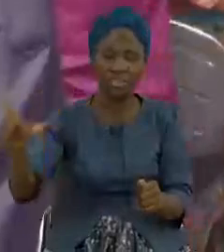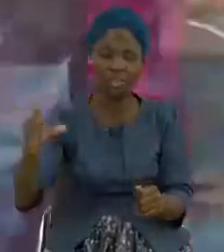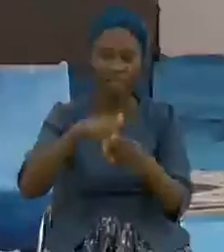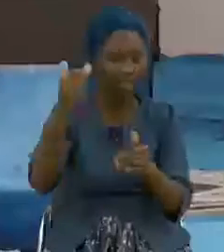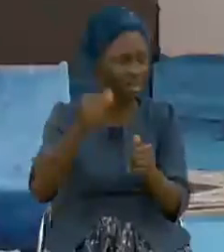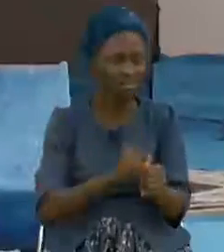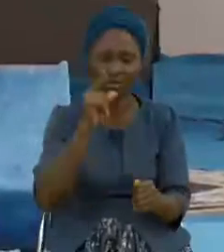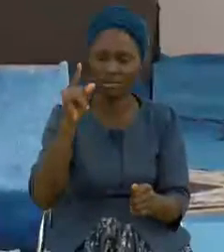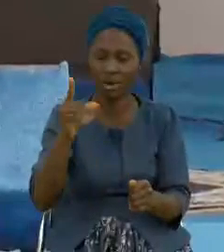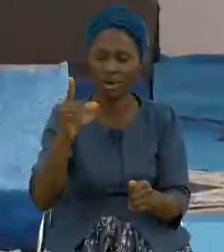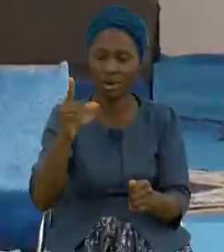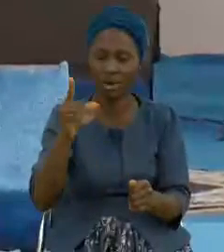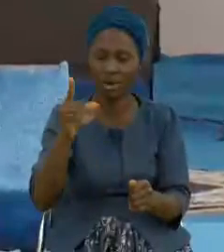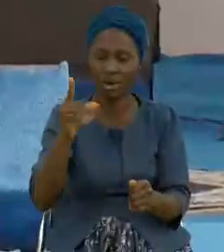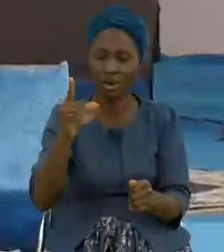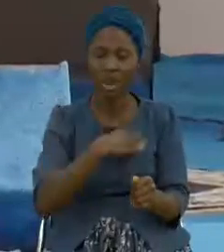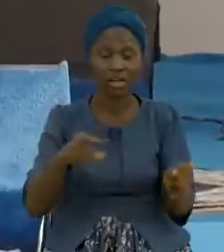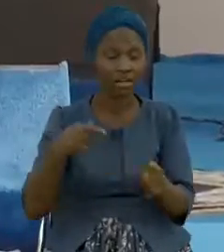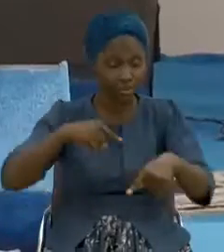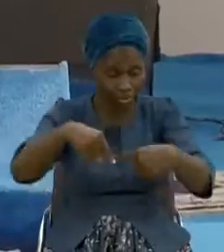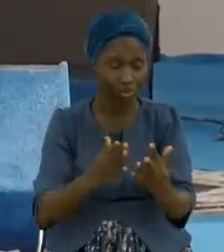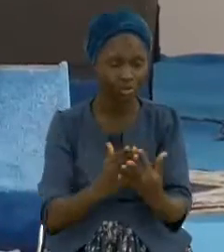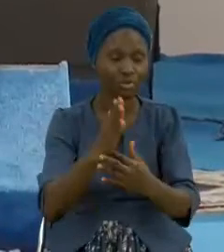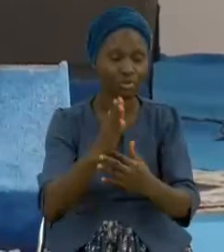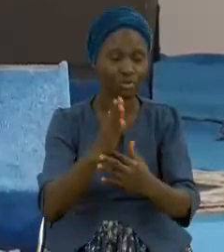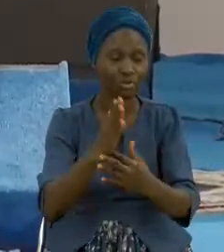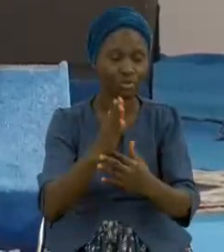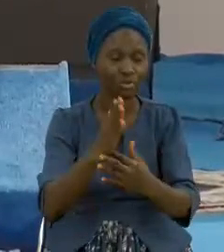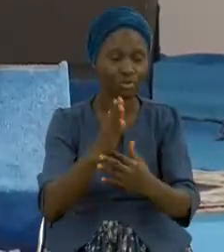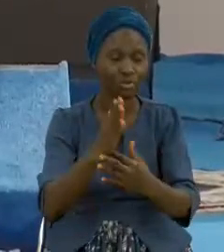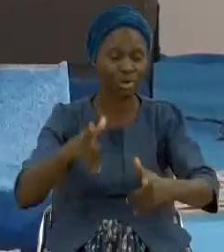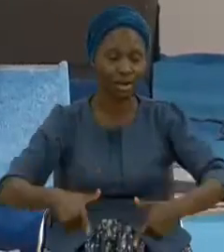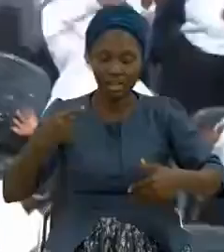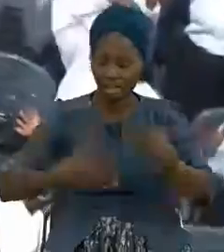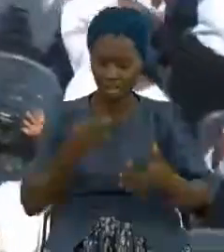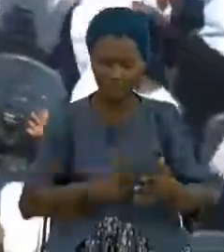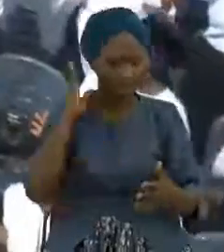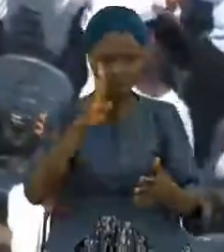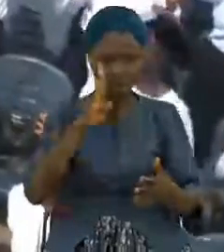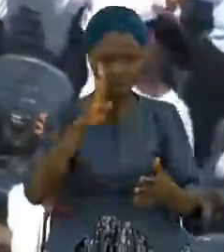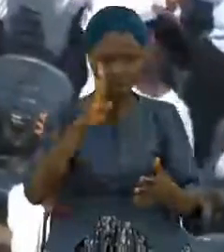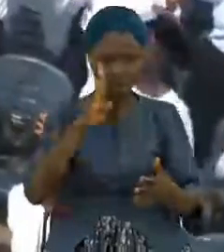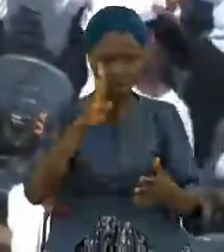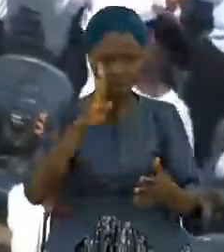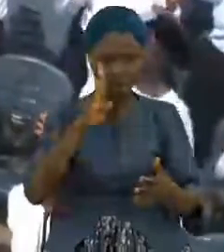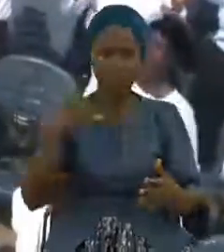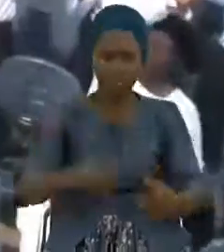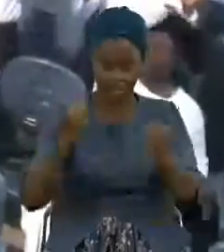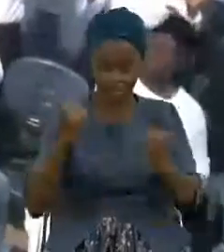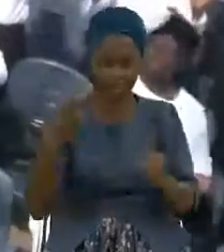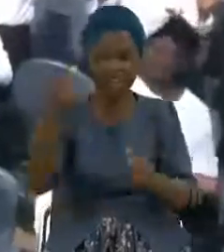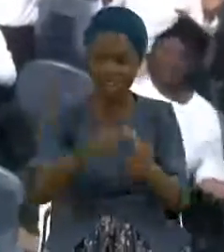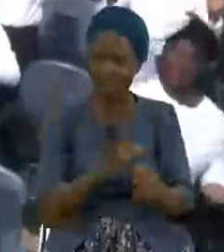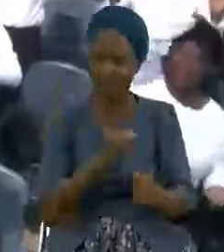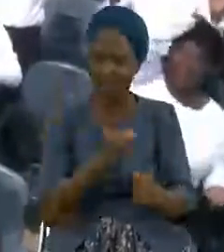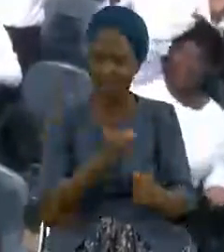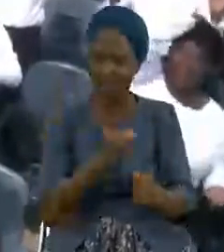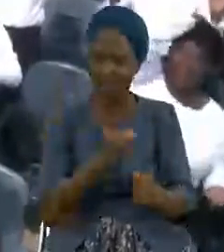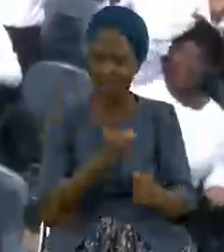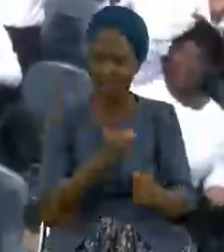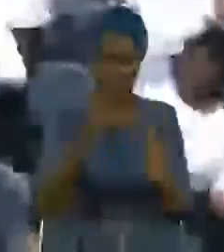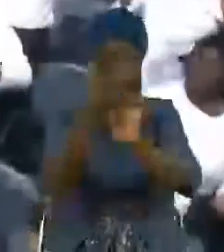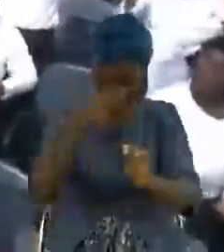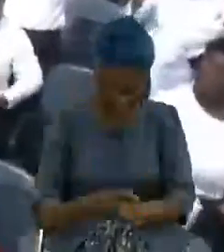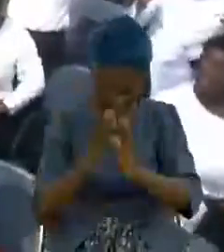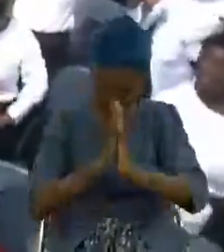the Lord will be the strength of everyone in Jesus' name. You are a